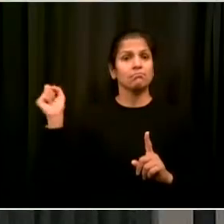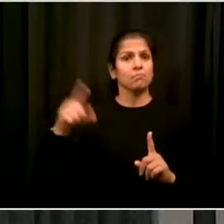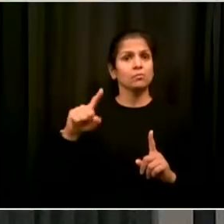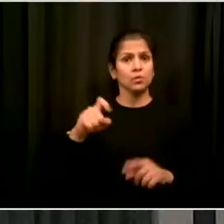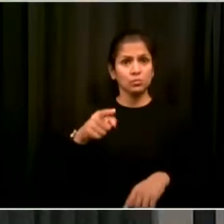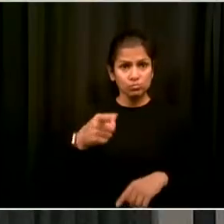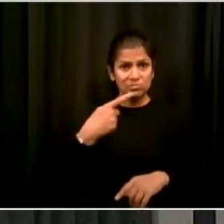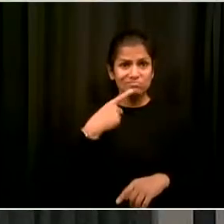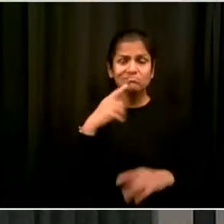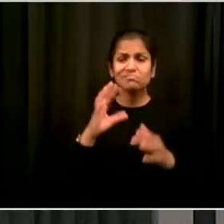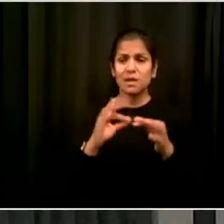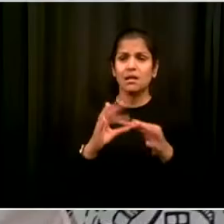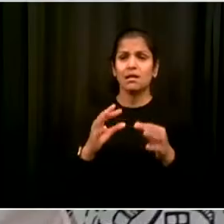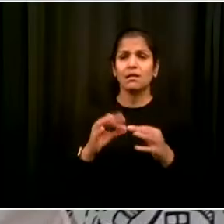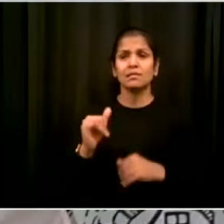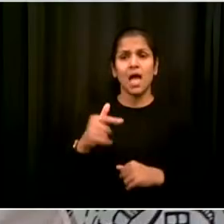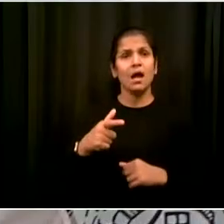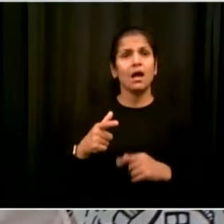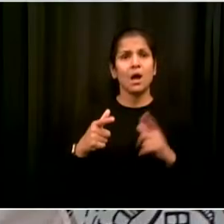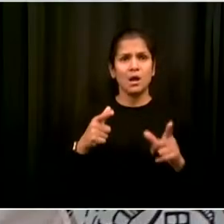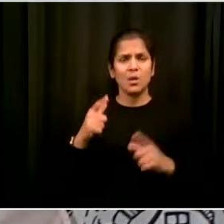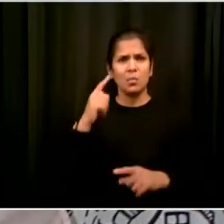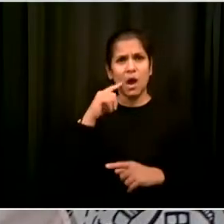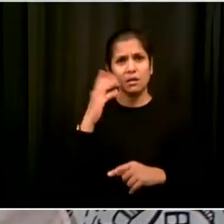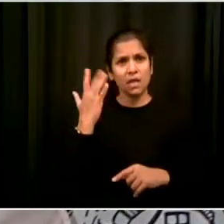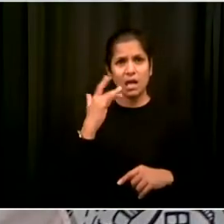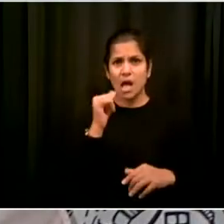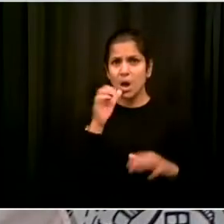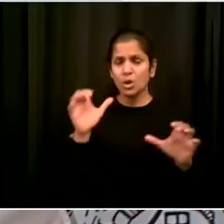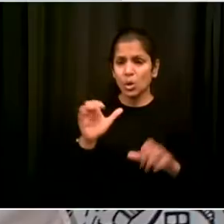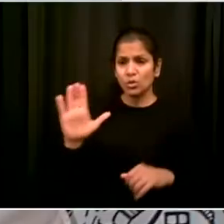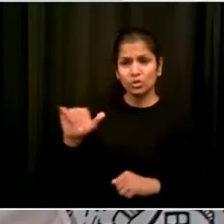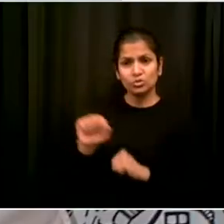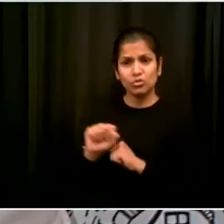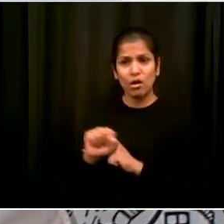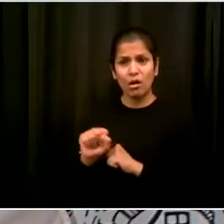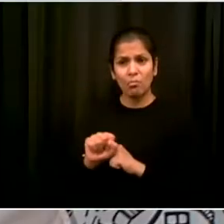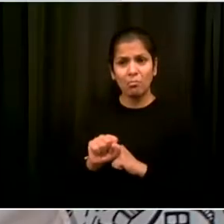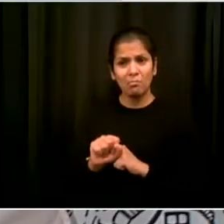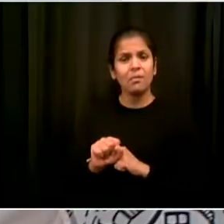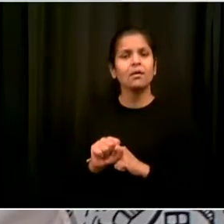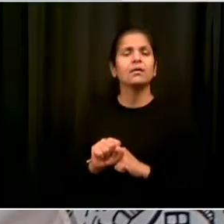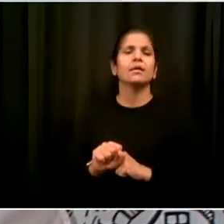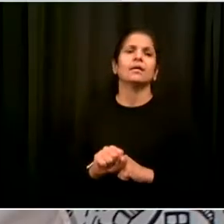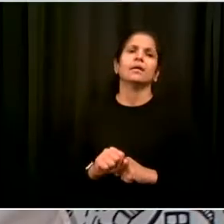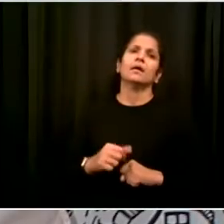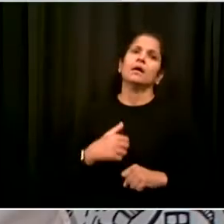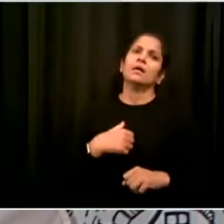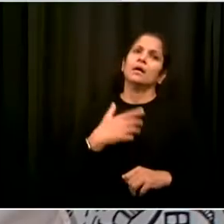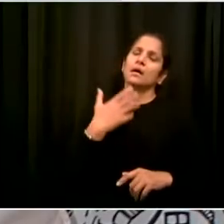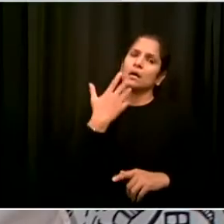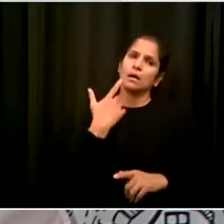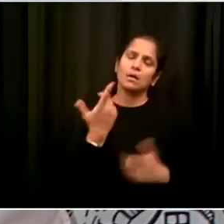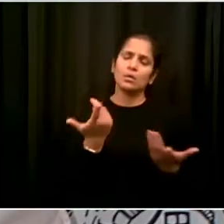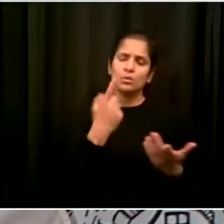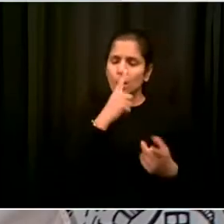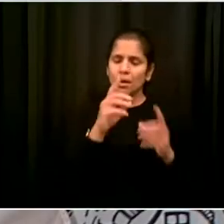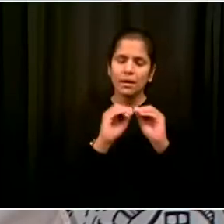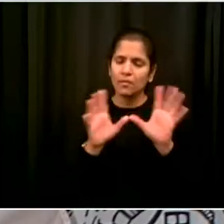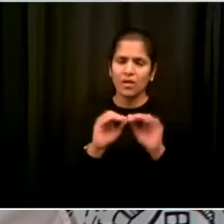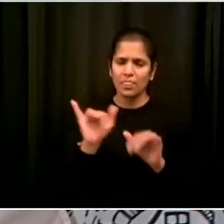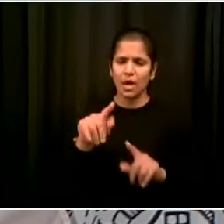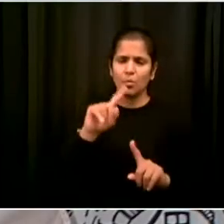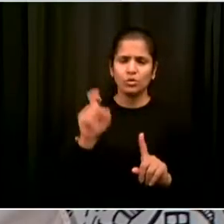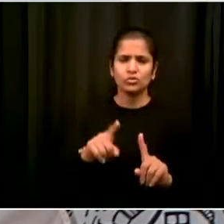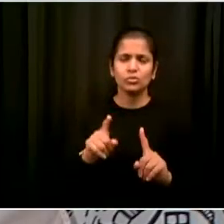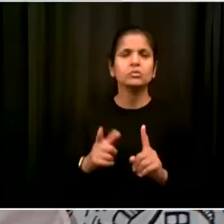me? I can only tell you what I know for a fact. He wasn't doing his job well. And when someone's not doing their job,